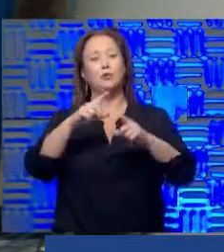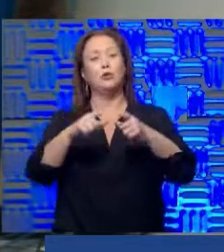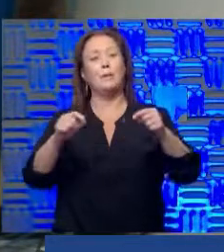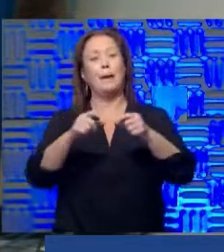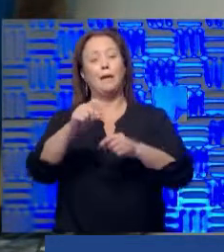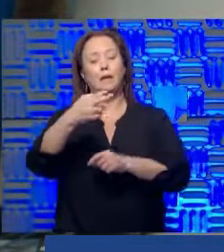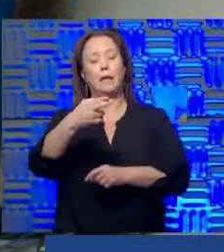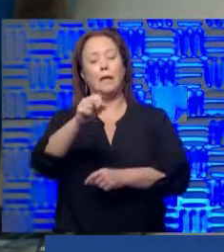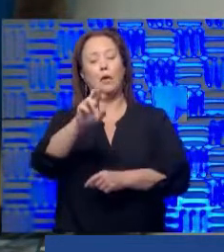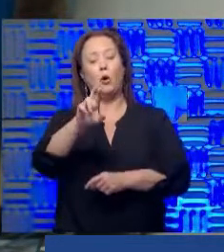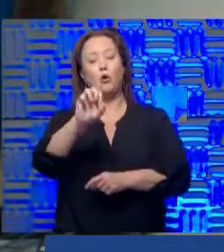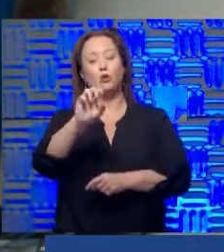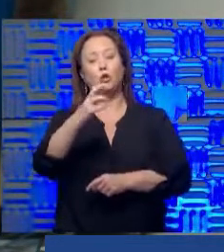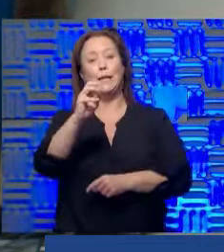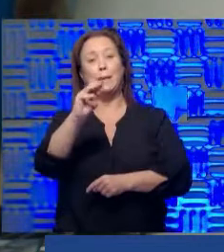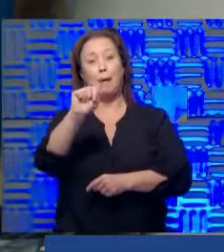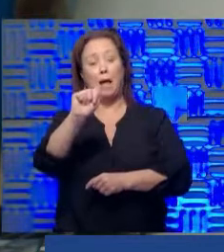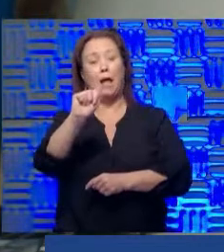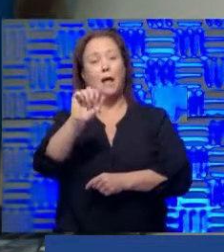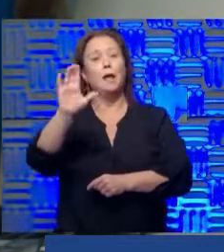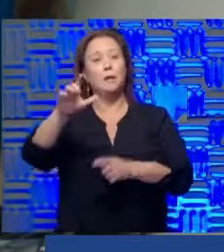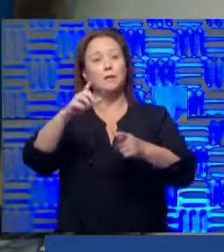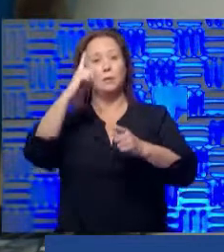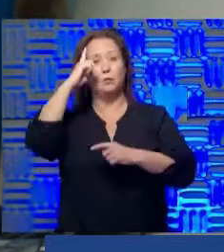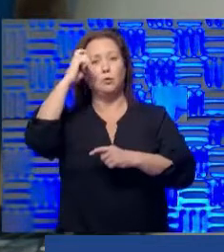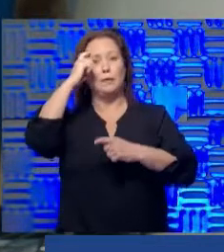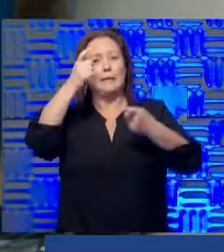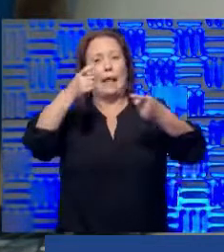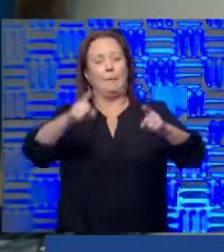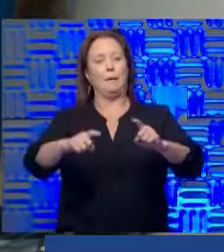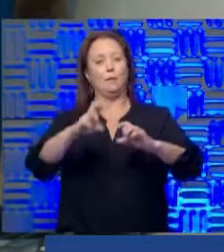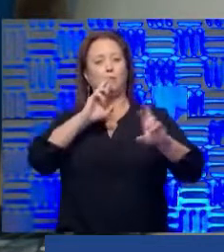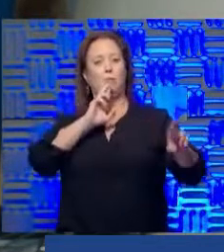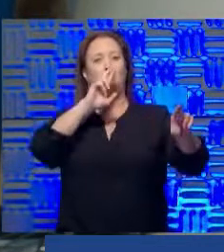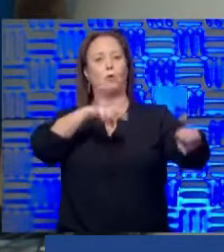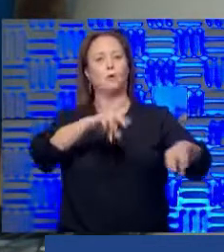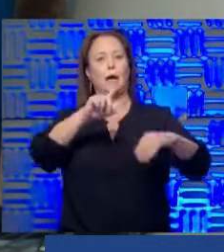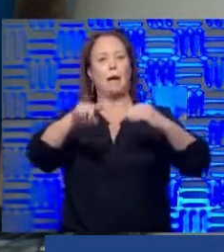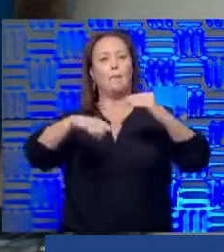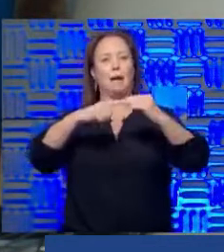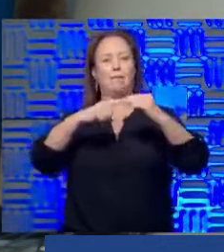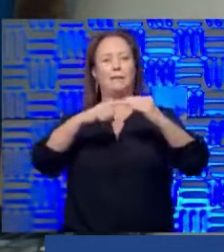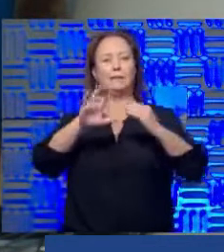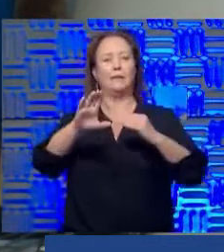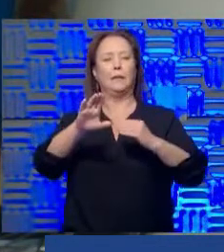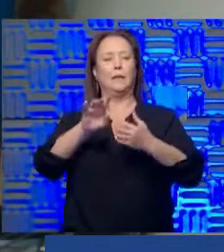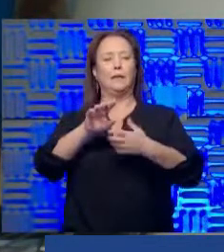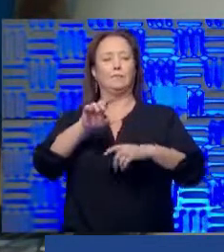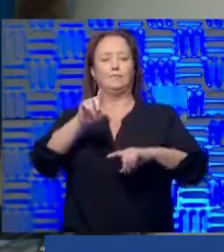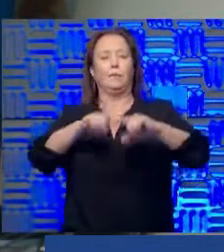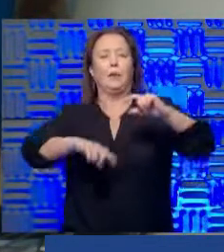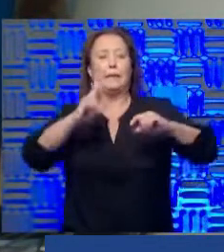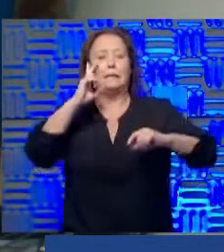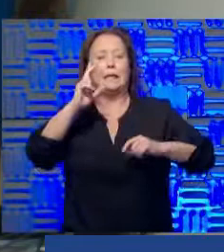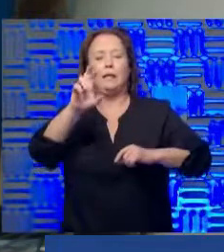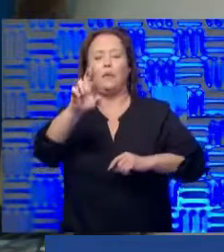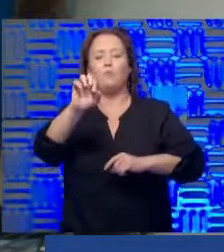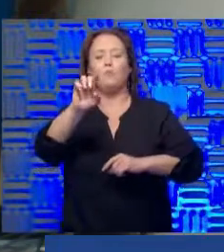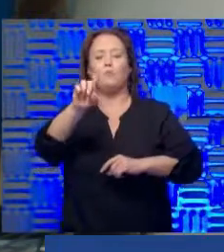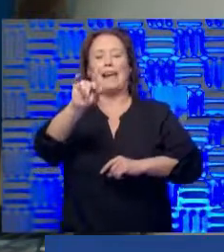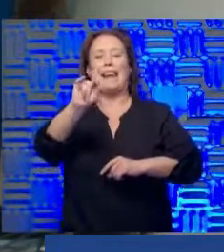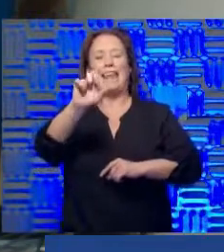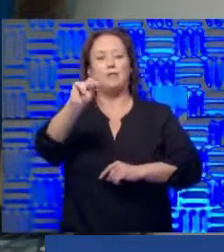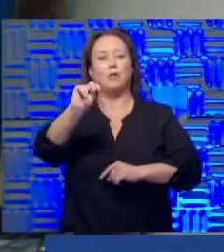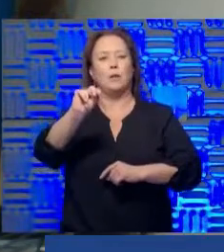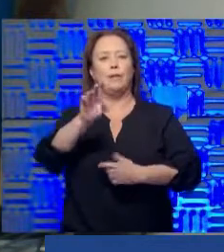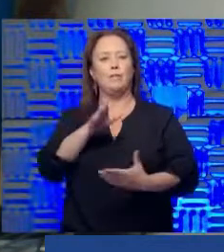dreams that were reported after Hiroshima. And a lot of them were about this invisible enemy. Like they were worried about the radiation, this invisible enemy.